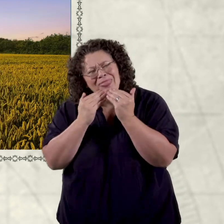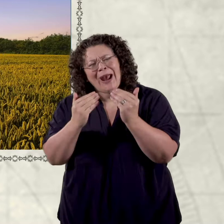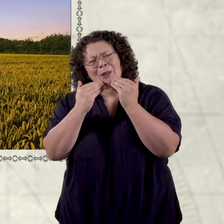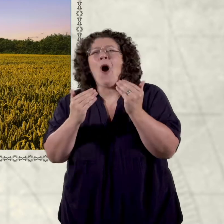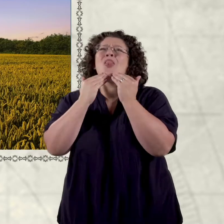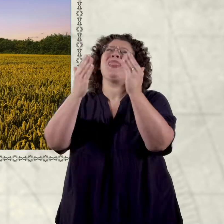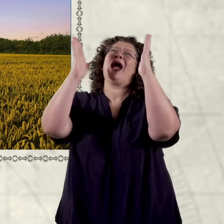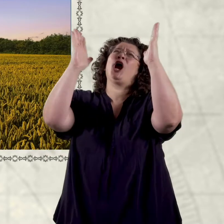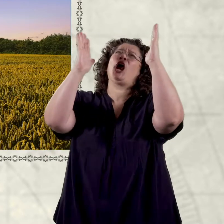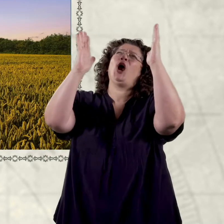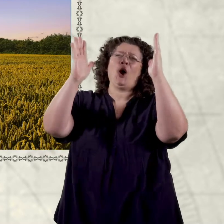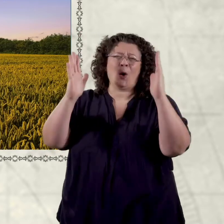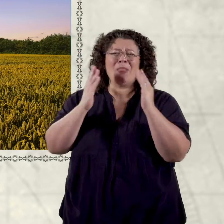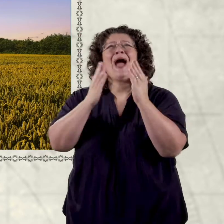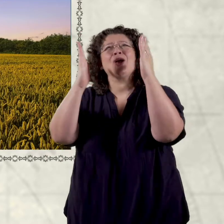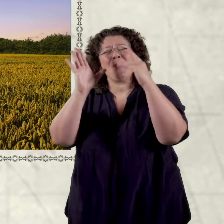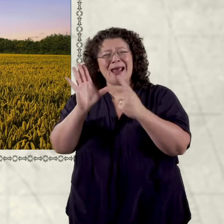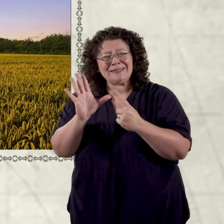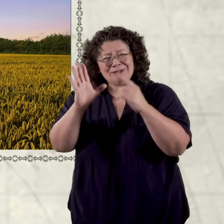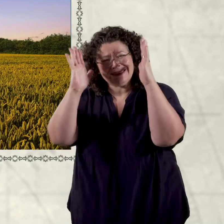Come on. Off you go.